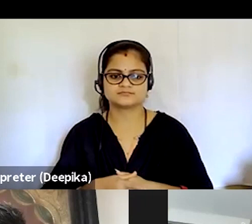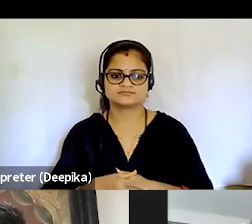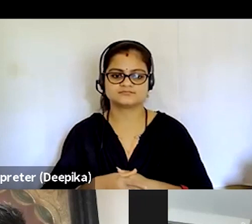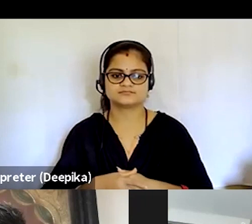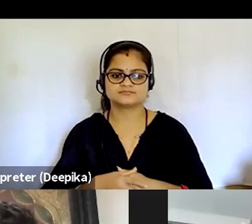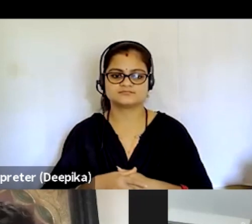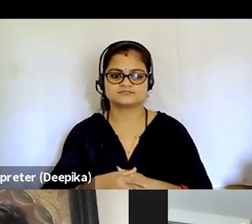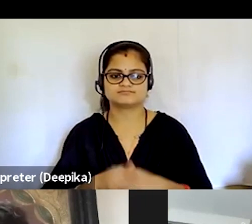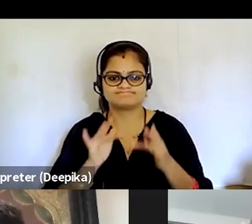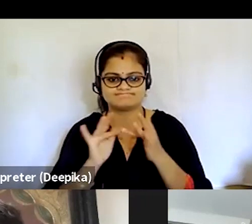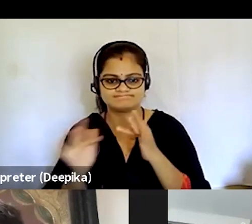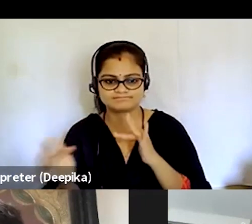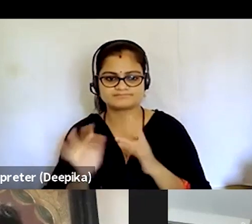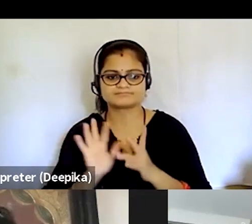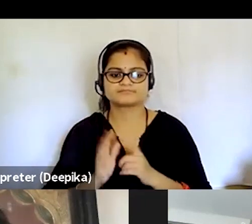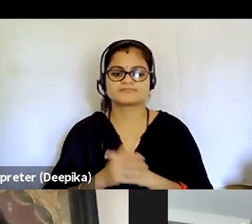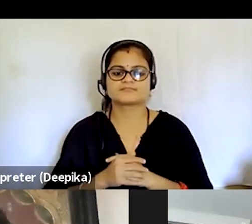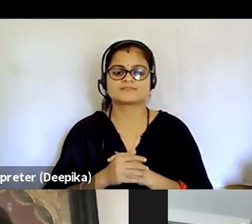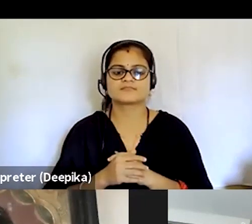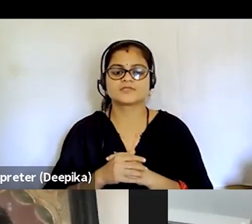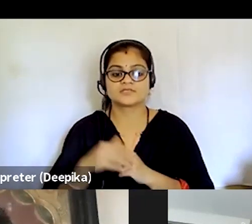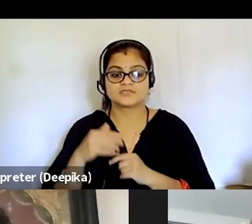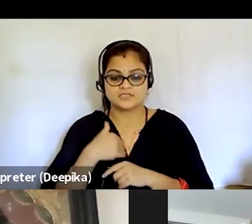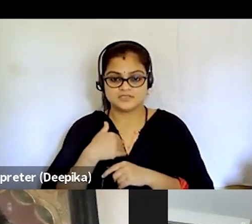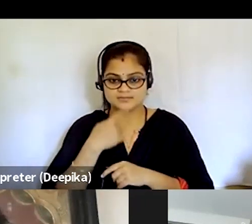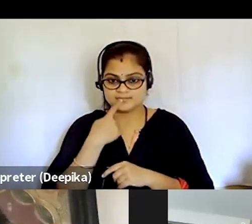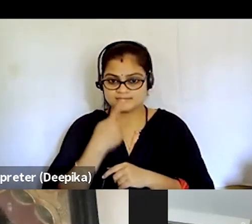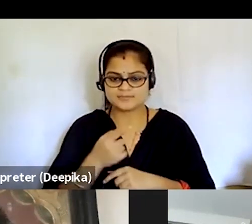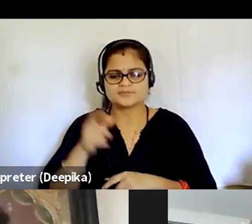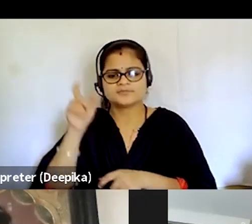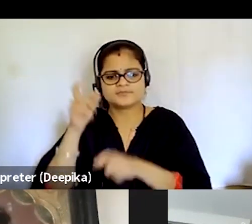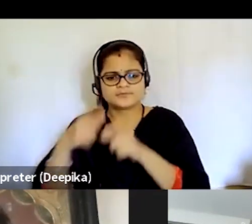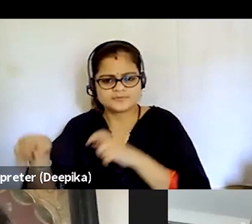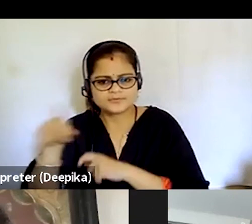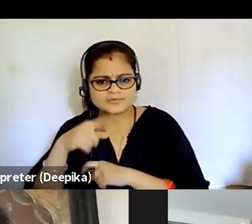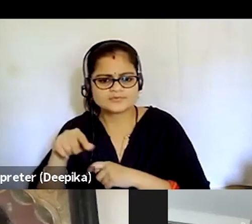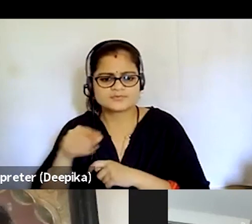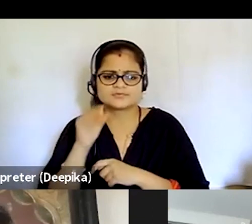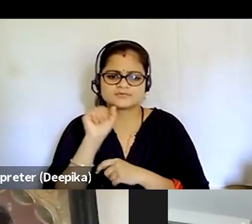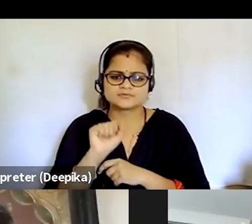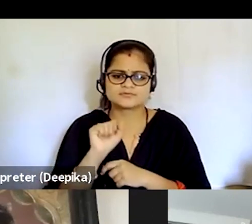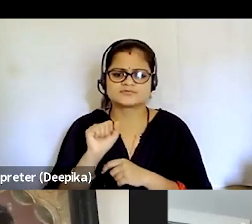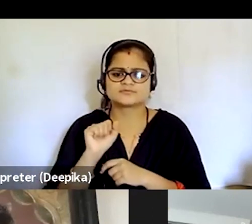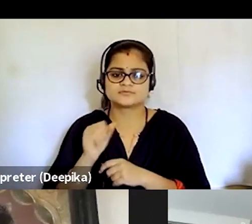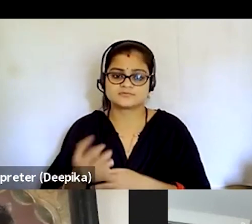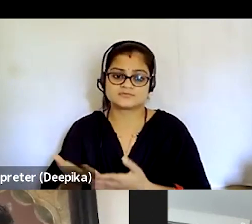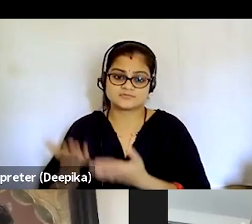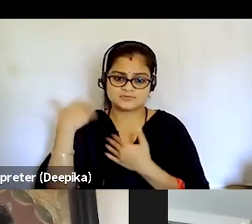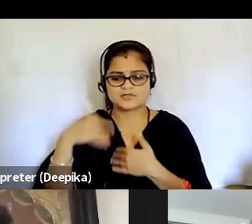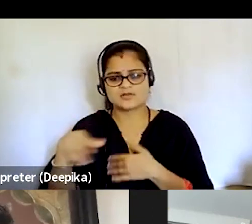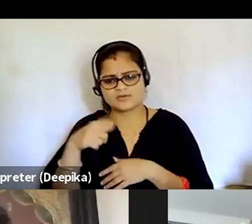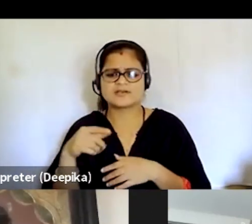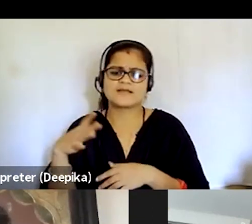whole thing, but what I'm saying, I know people who waited 2 years for the world to go back to what it was and are